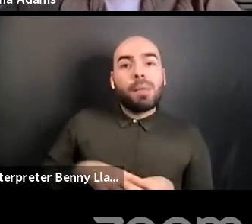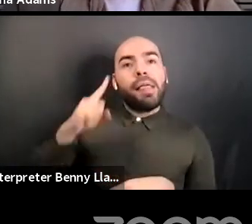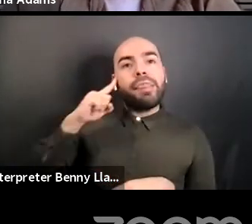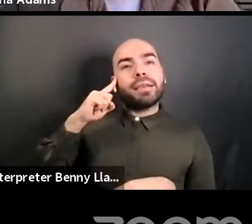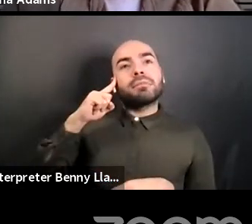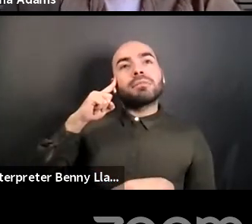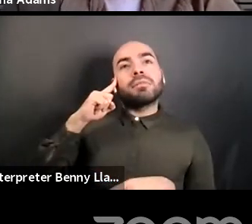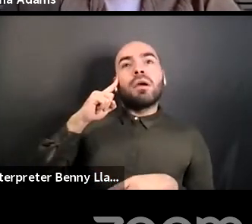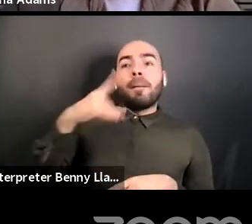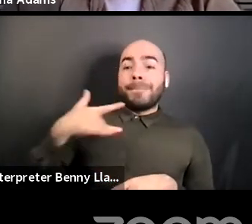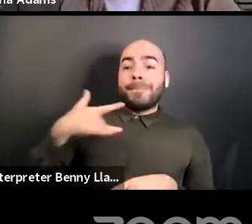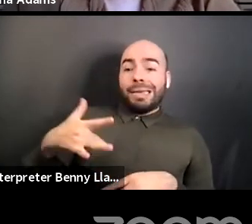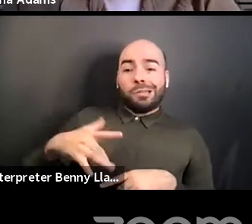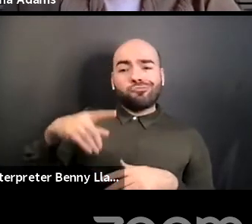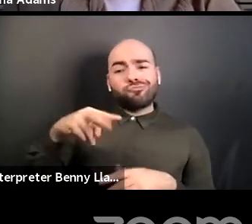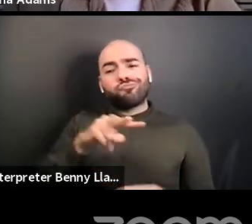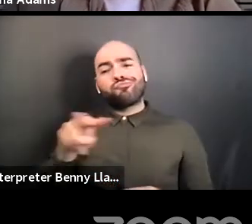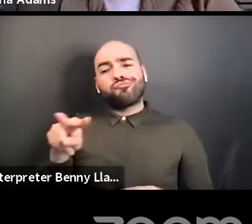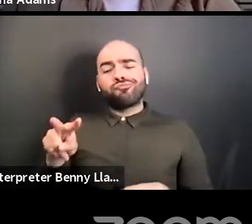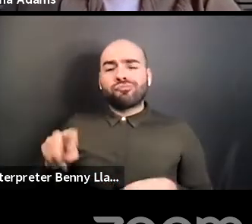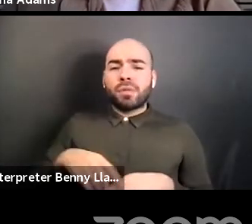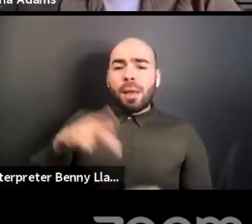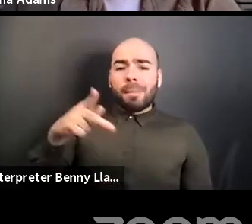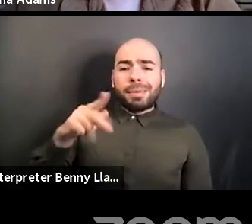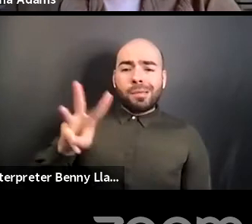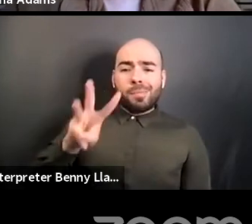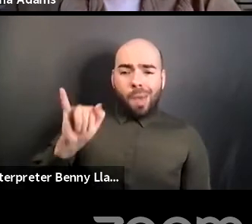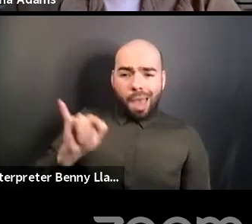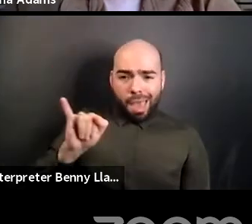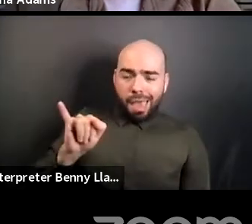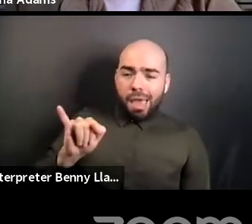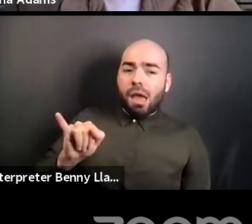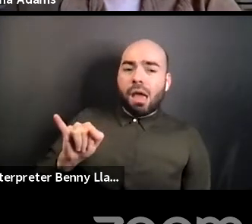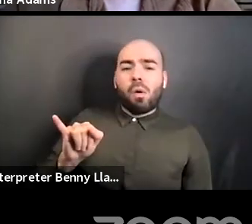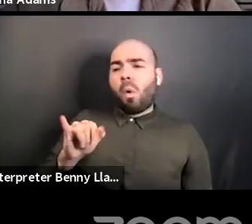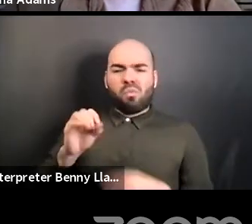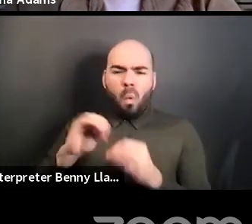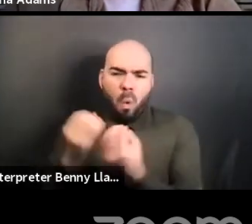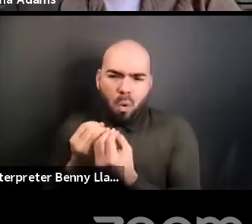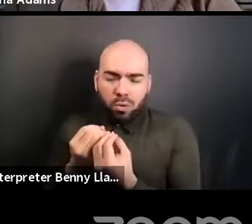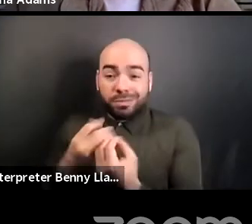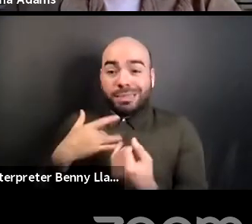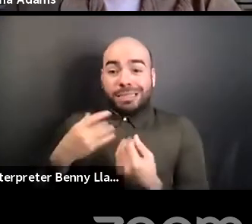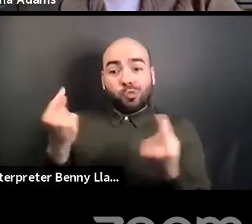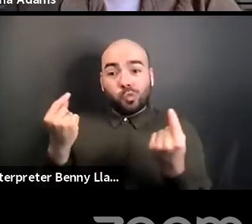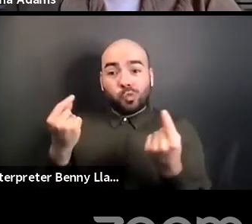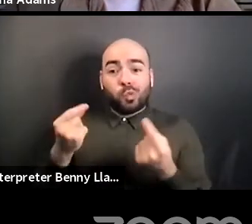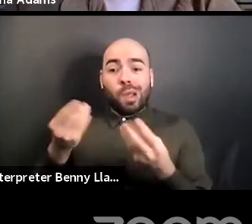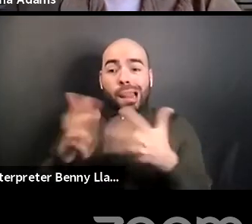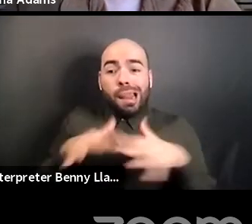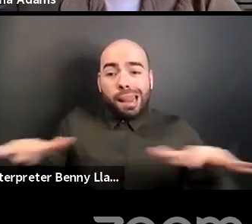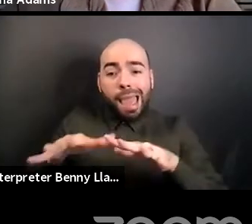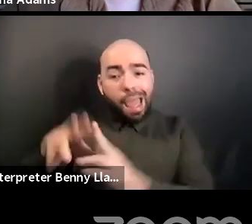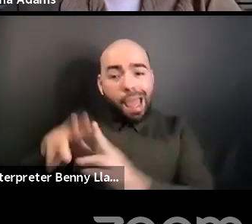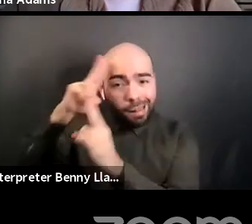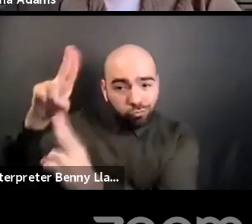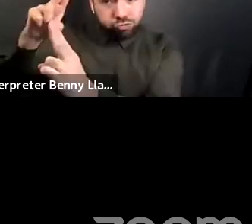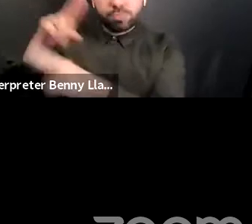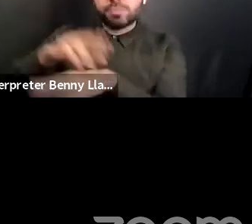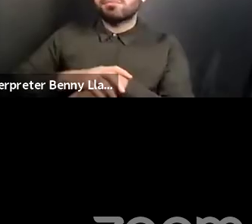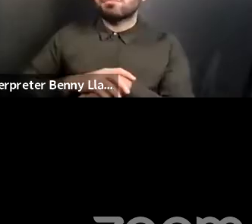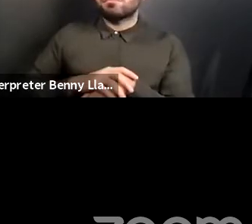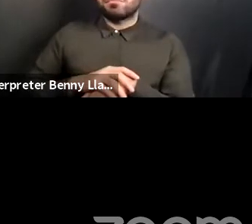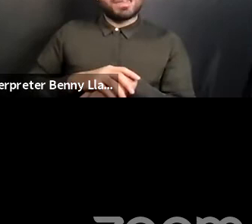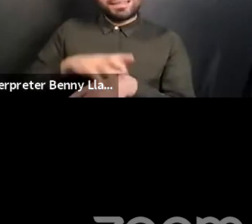I see land acknowledgements from PWIs or from organizations that are not in conversation with